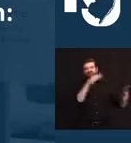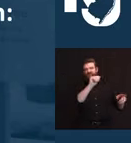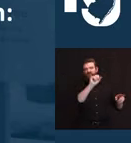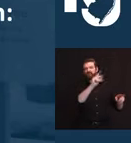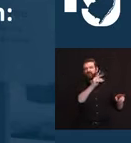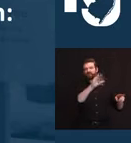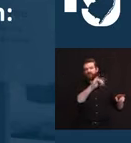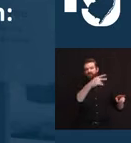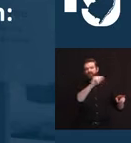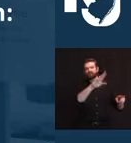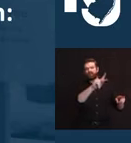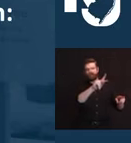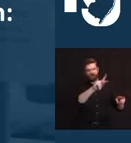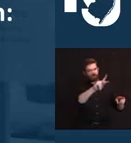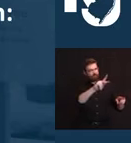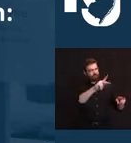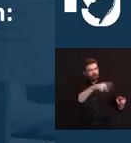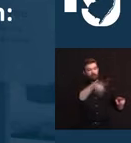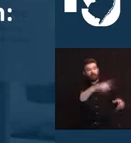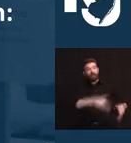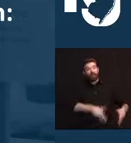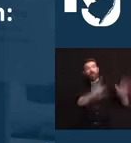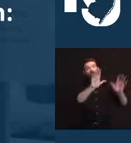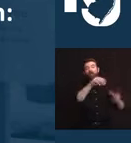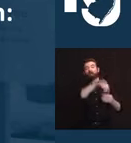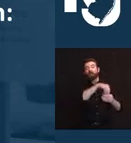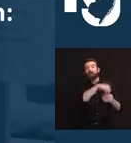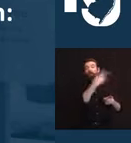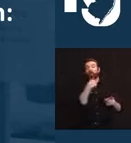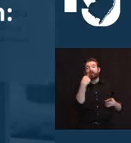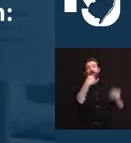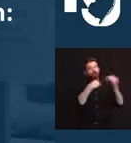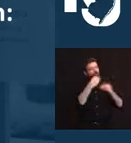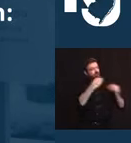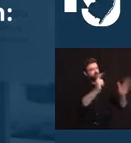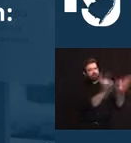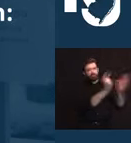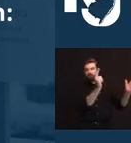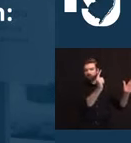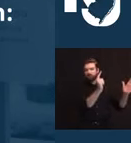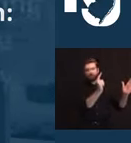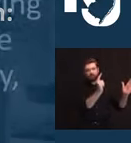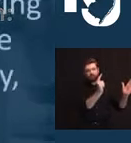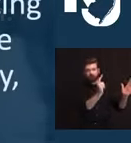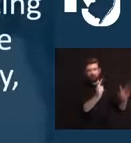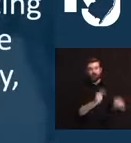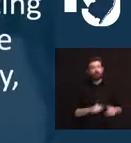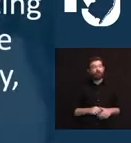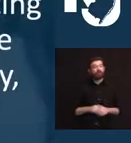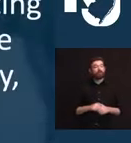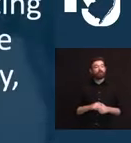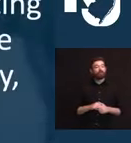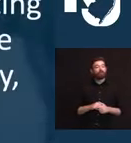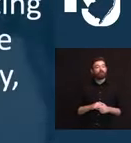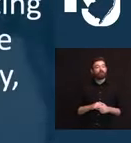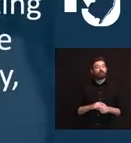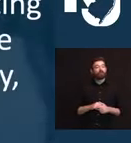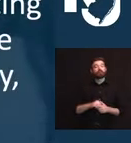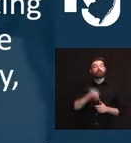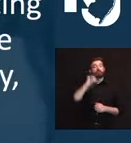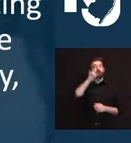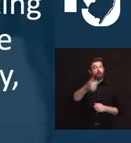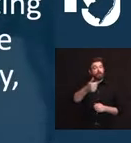orders. Tomorrow, Colonel Callahan will be issuing an administrative order clarifying that libraries are permitted to do curbside